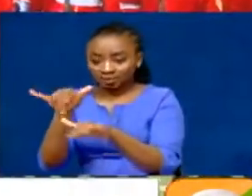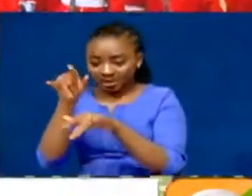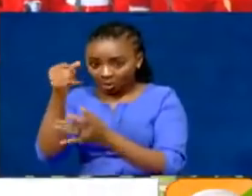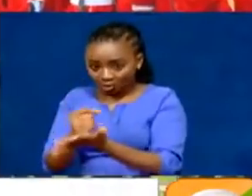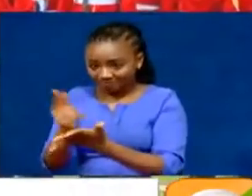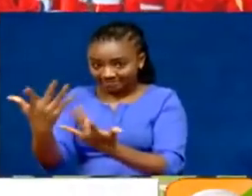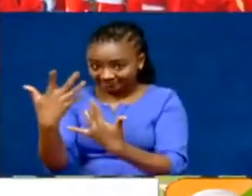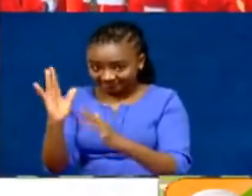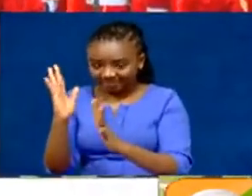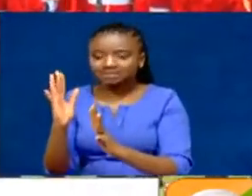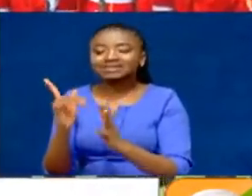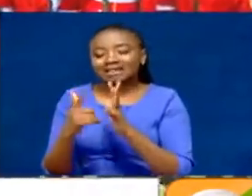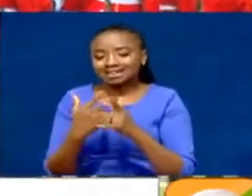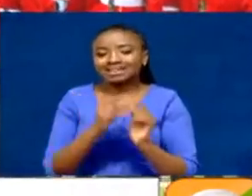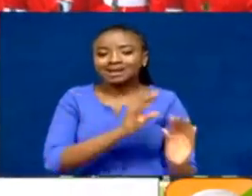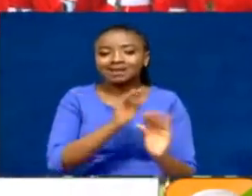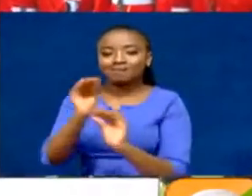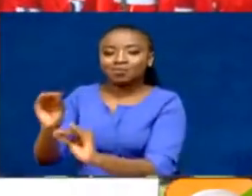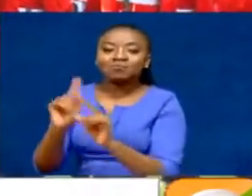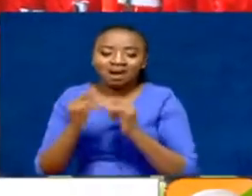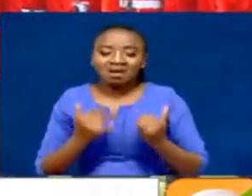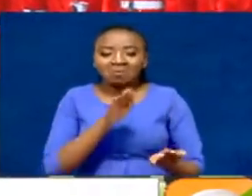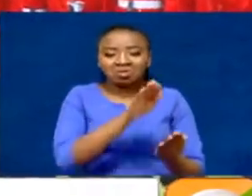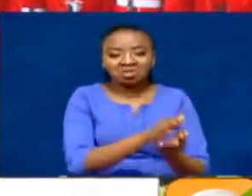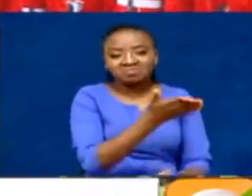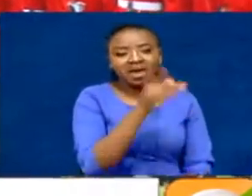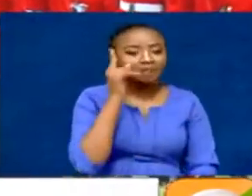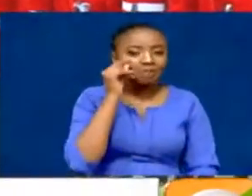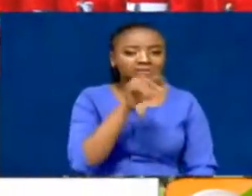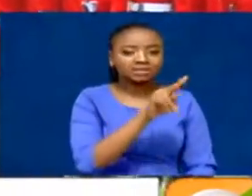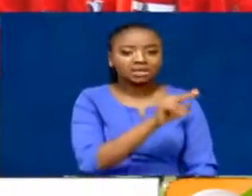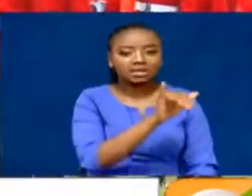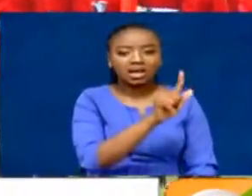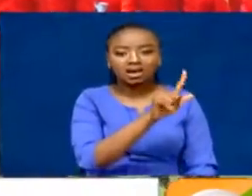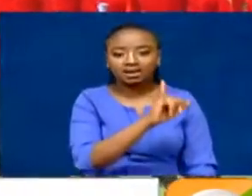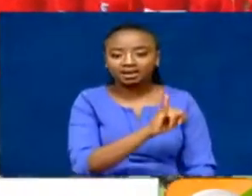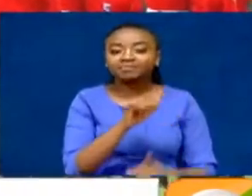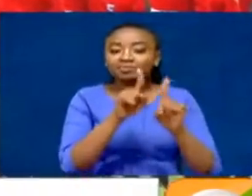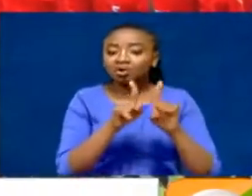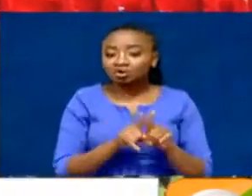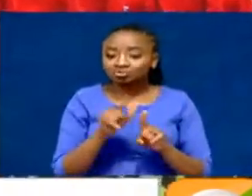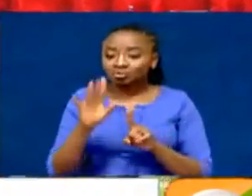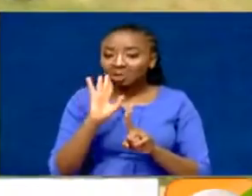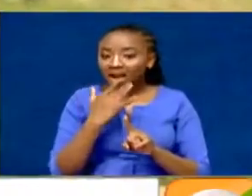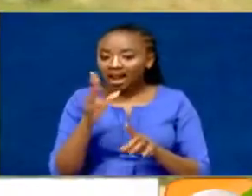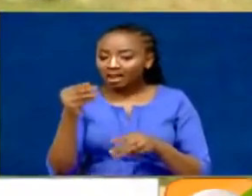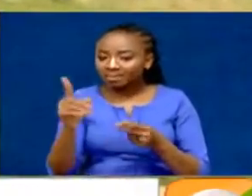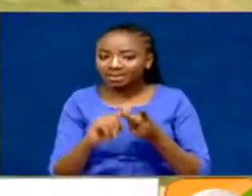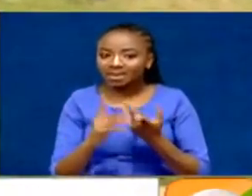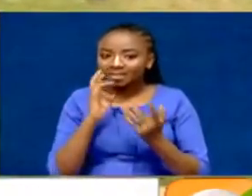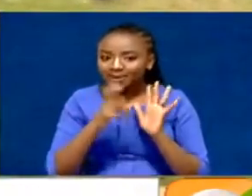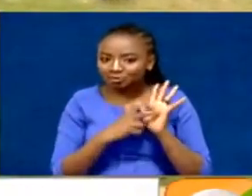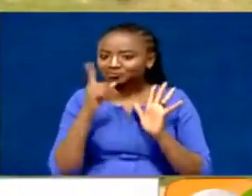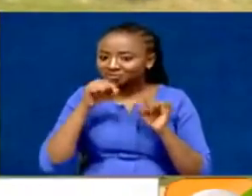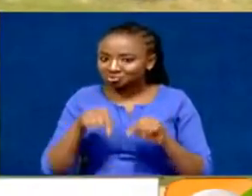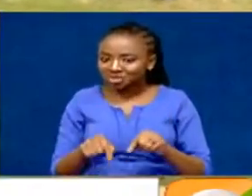the completion of its headquarters. Even before being granted the colour and the recognition that they received Sunday, the battalion